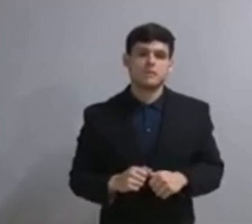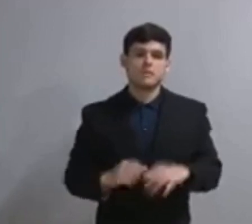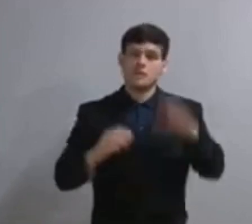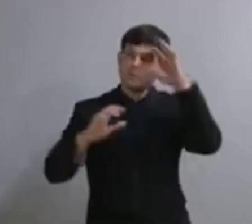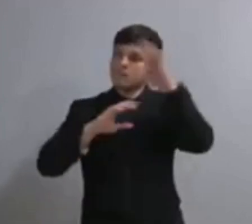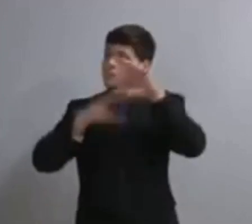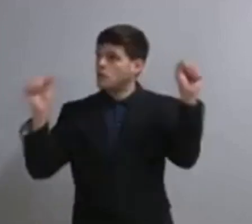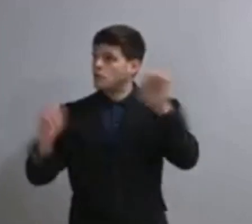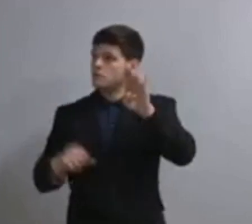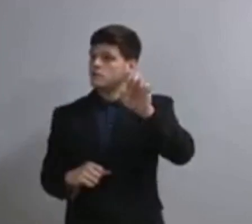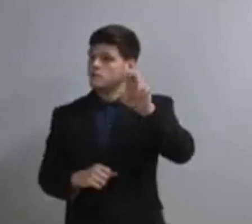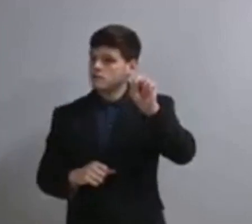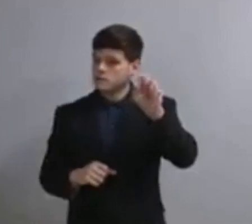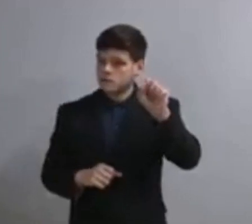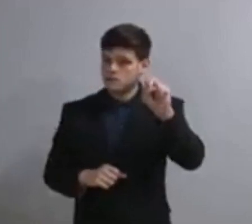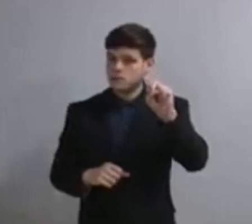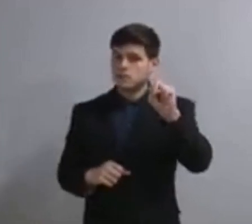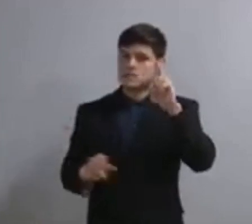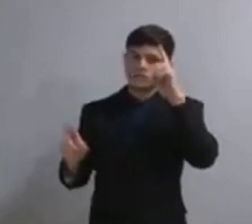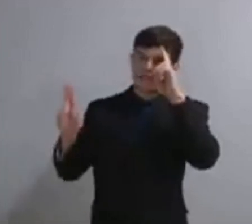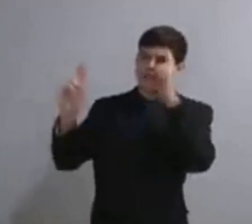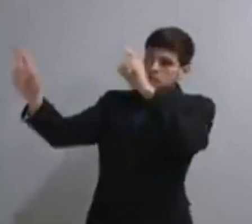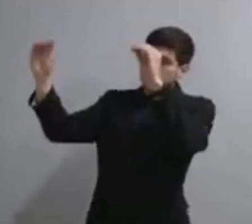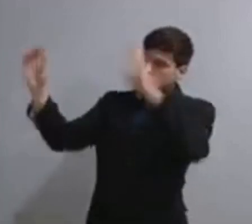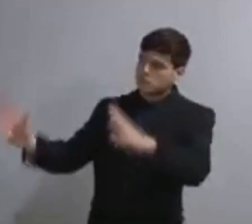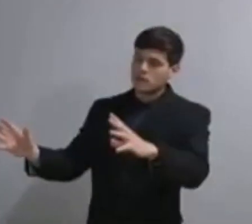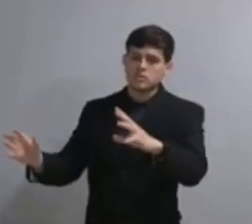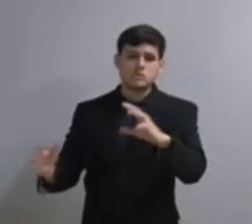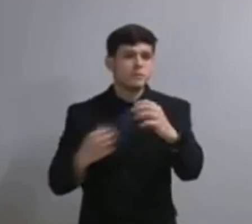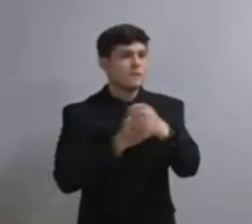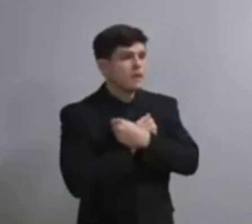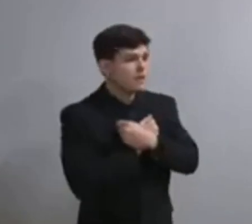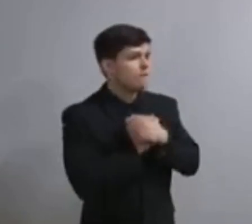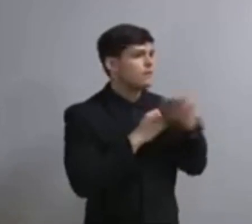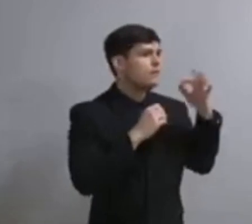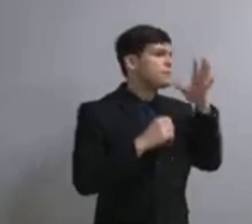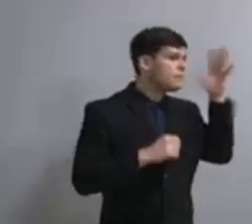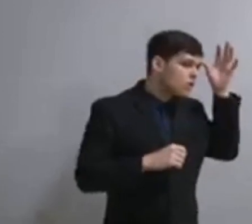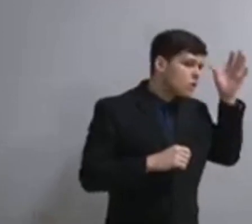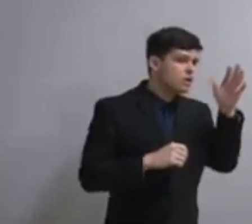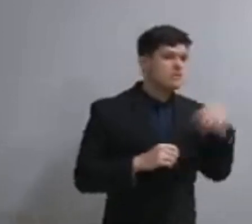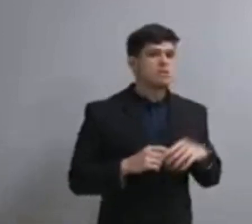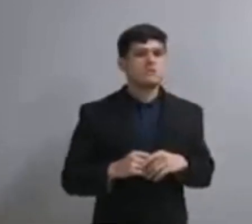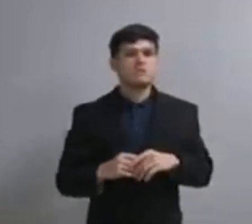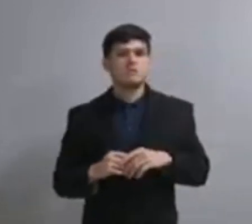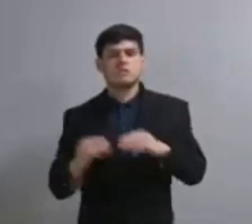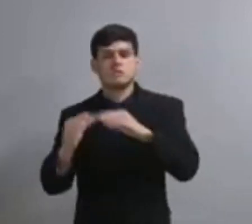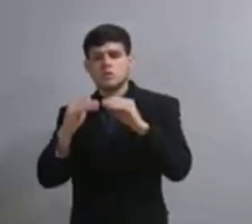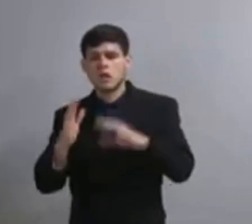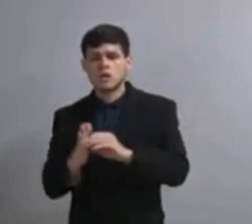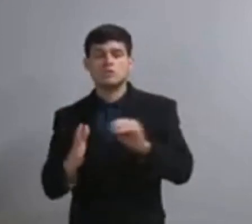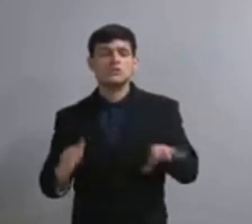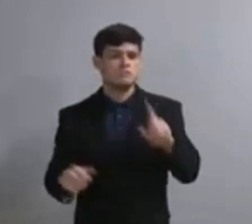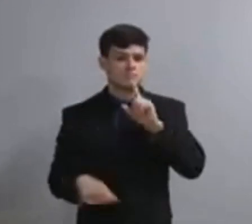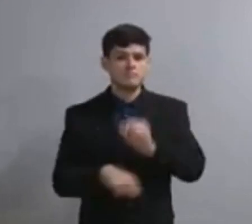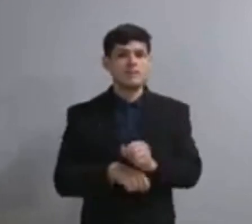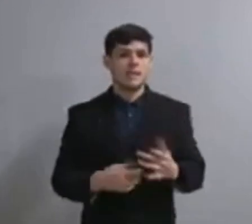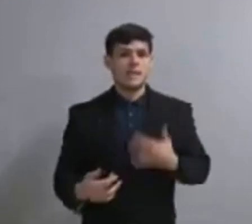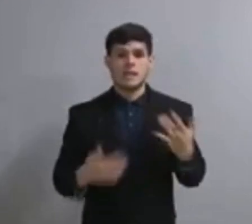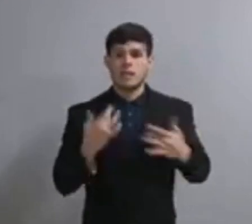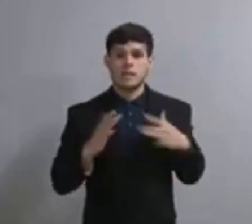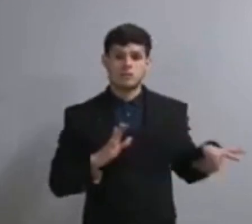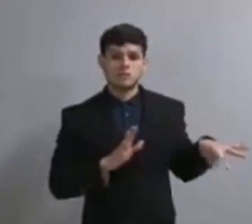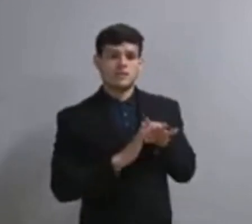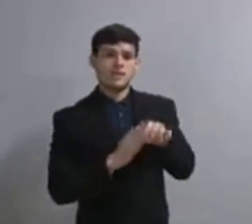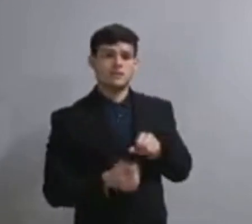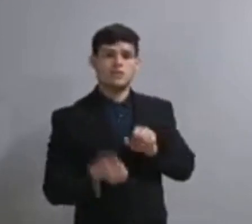President Benson, esteemed professors, beloved parents here today, and colleague students, it is indeed a delight to be selected to